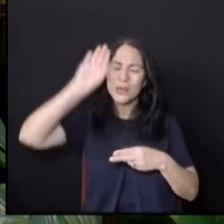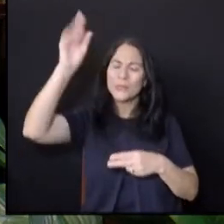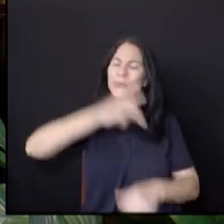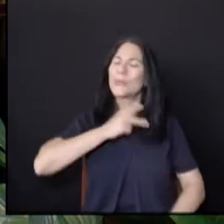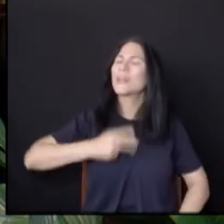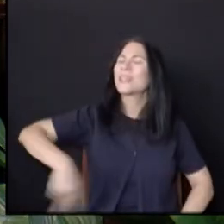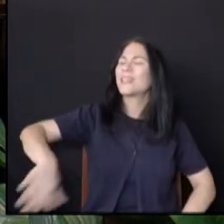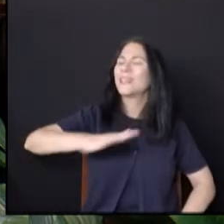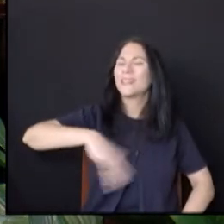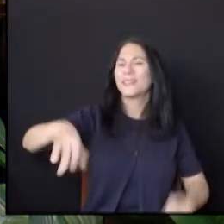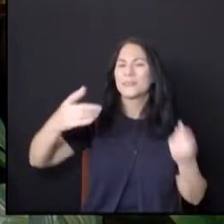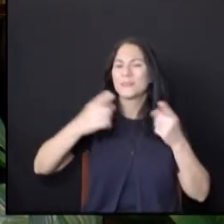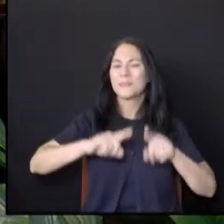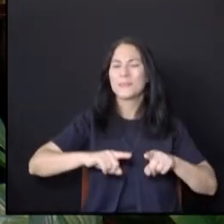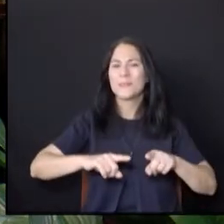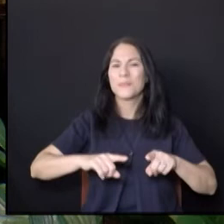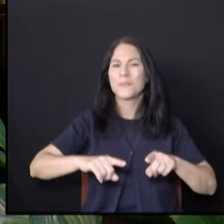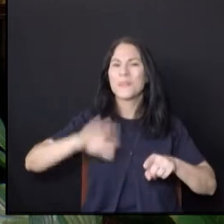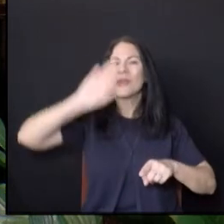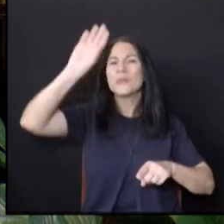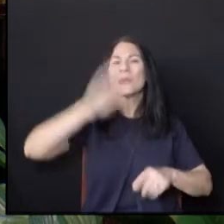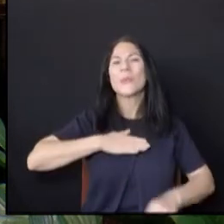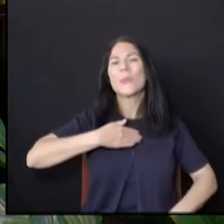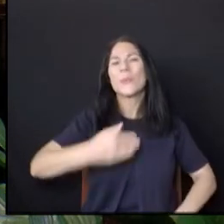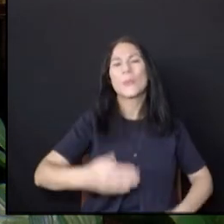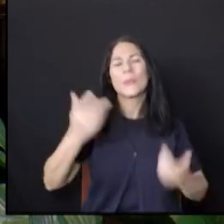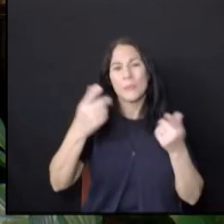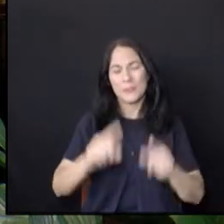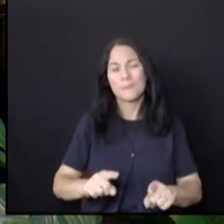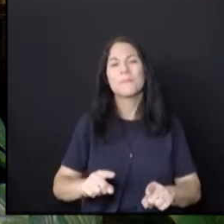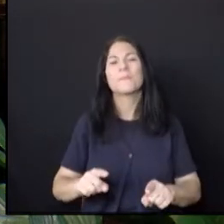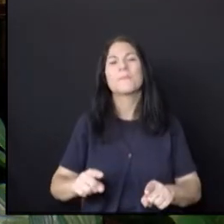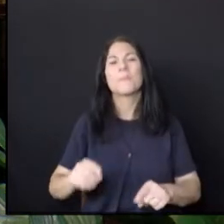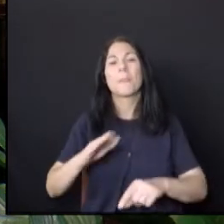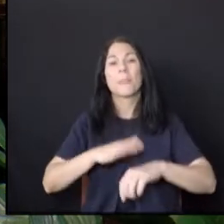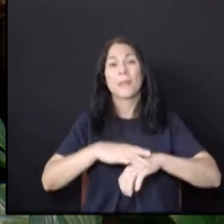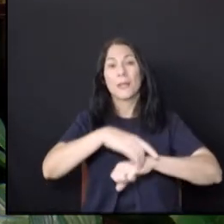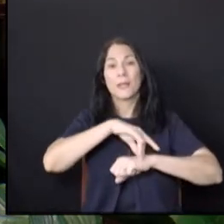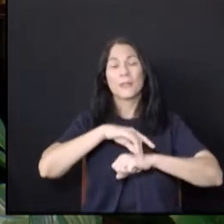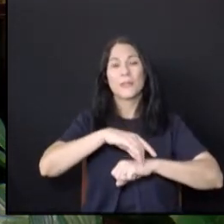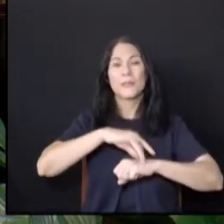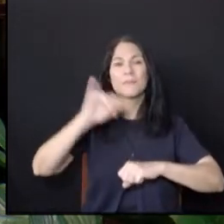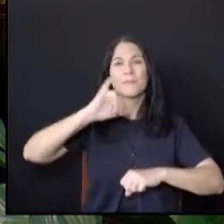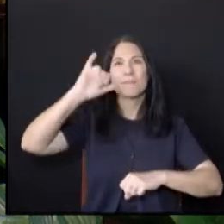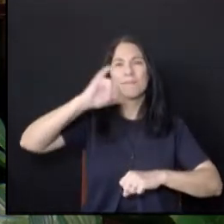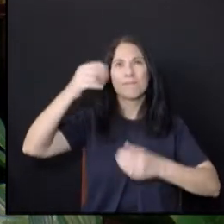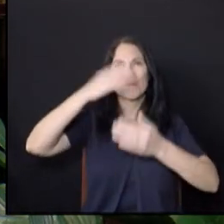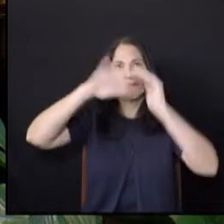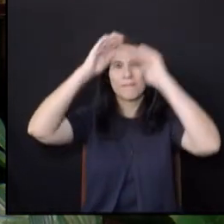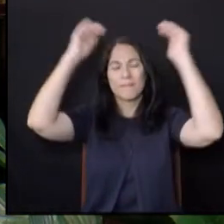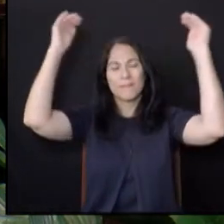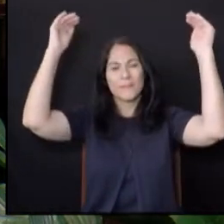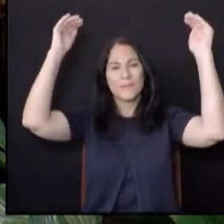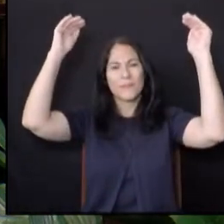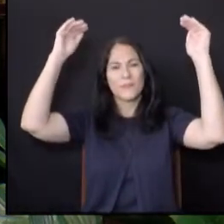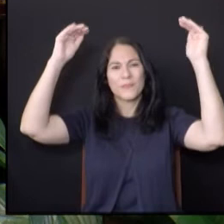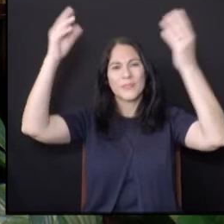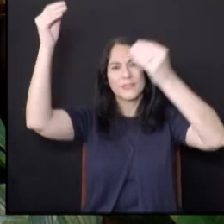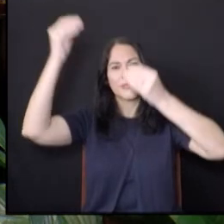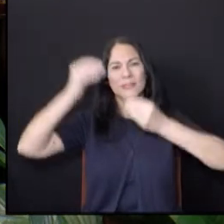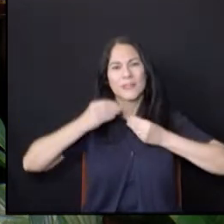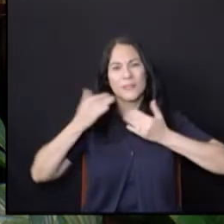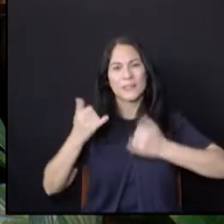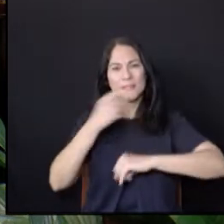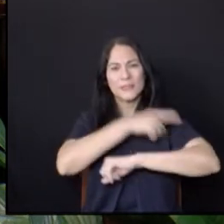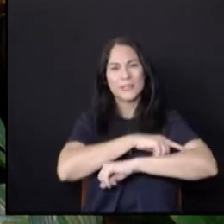kingdom come, thy will be done on earth as it is in heaven. Give us this